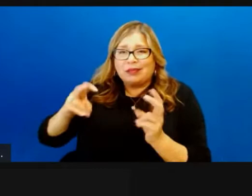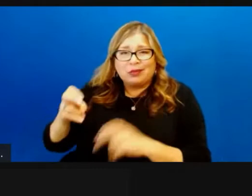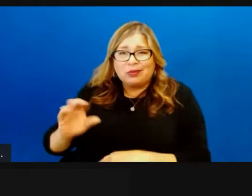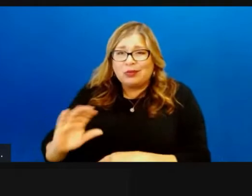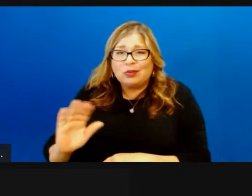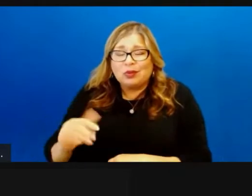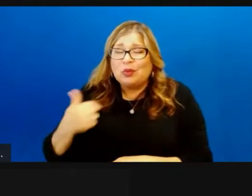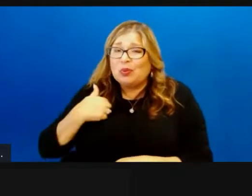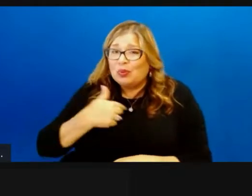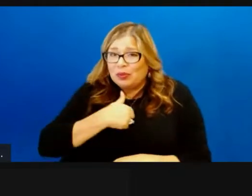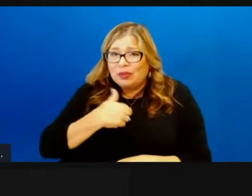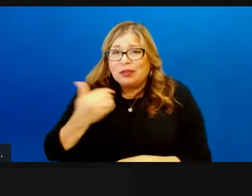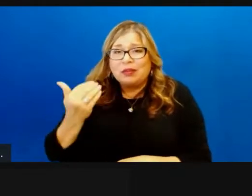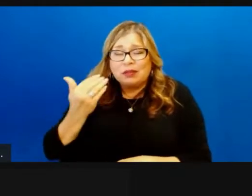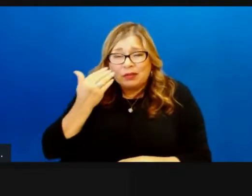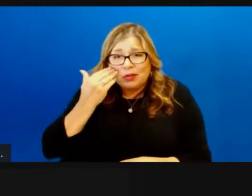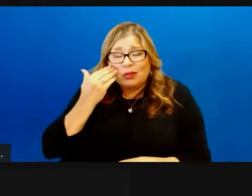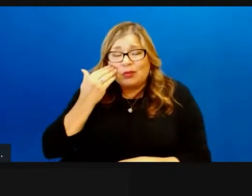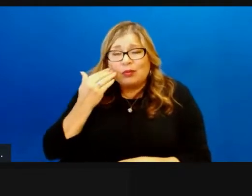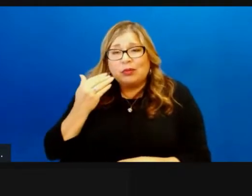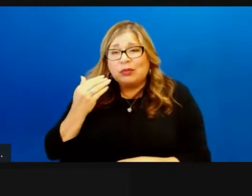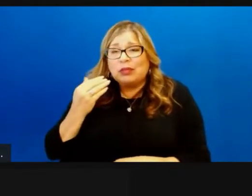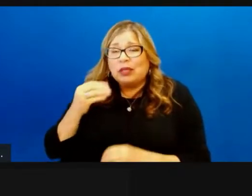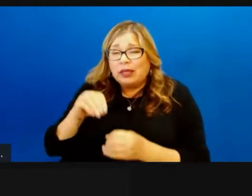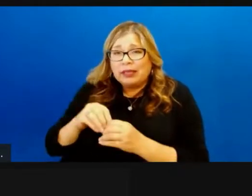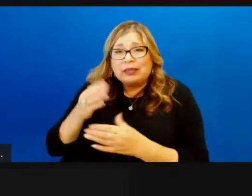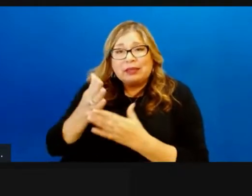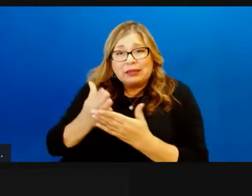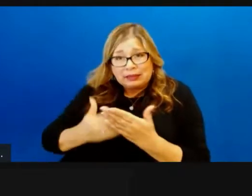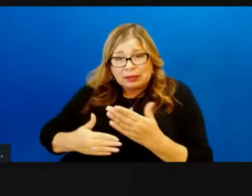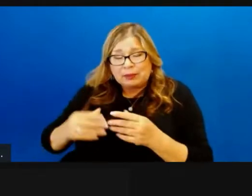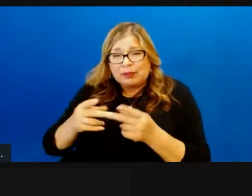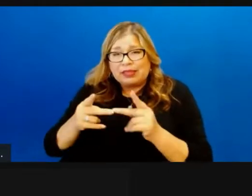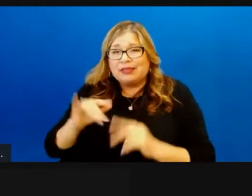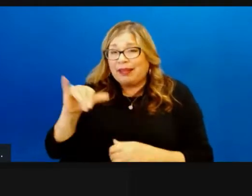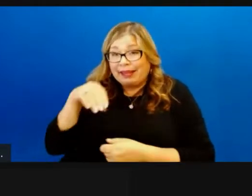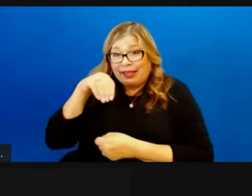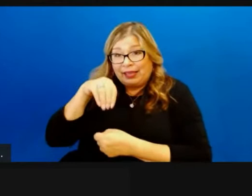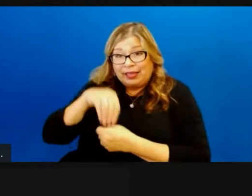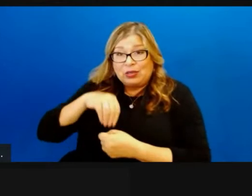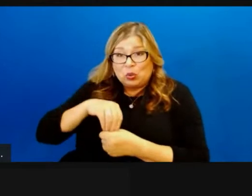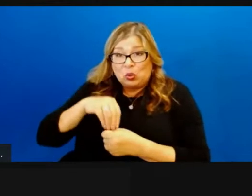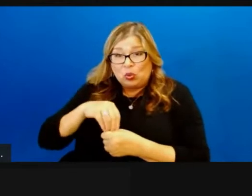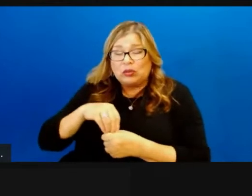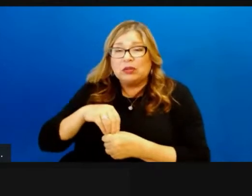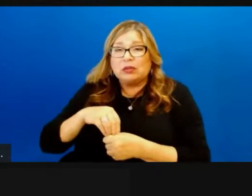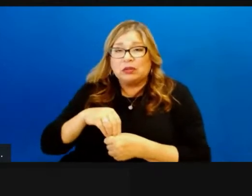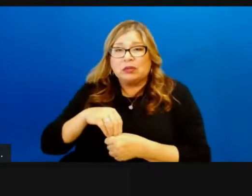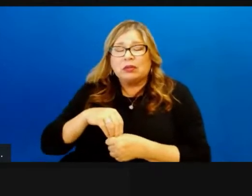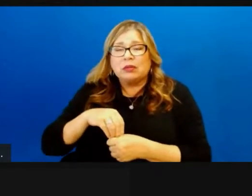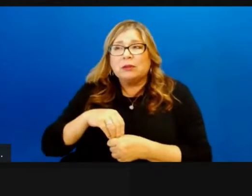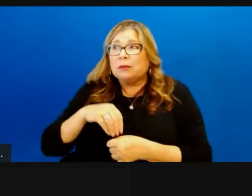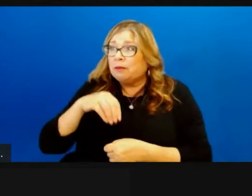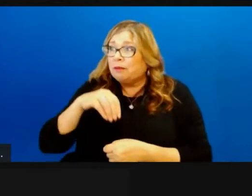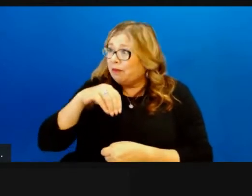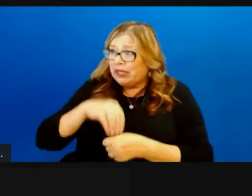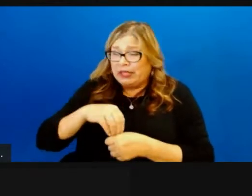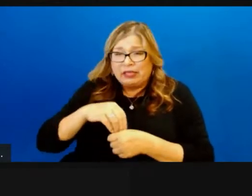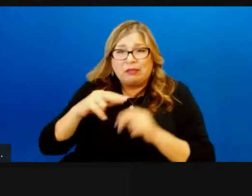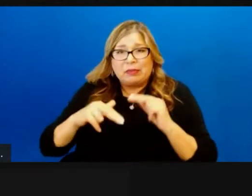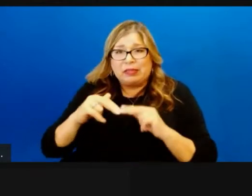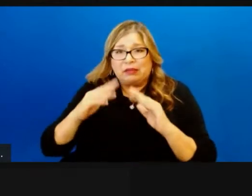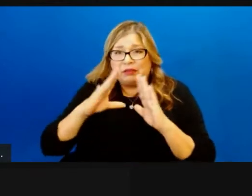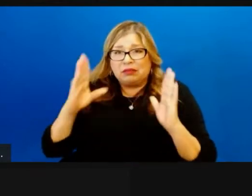in certain settings, indoor settings, that masking has been a valuable tool to help